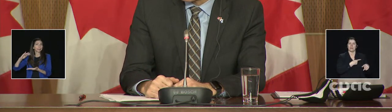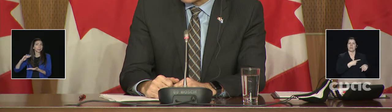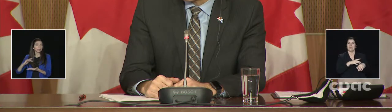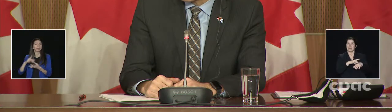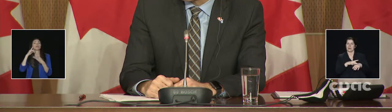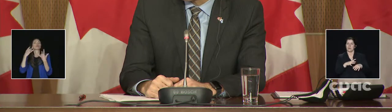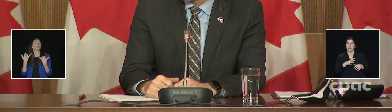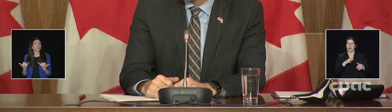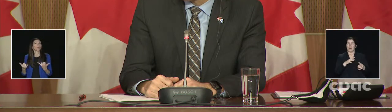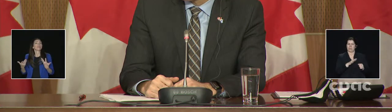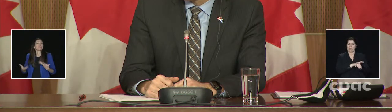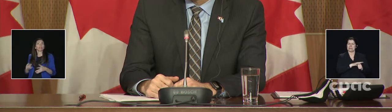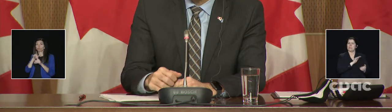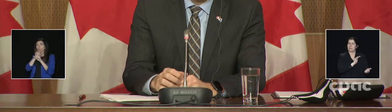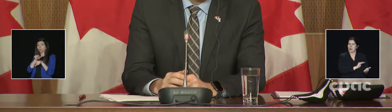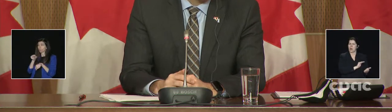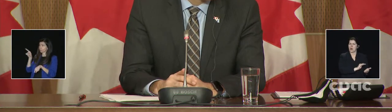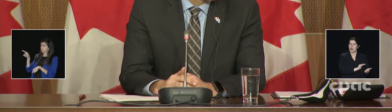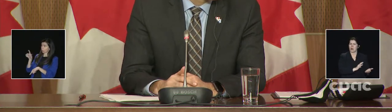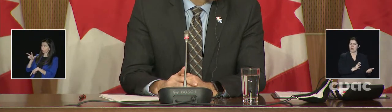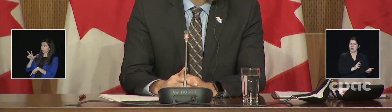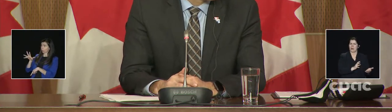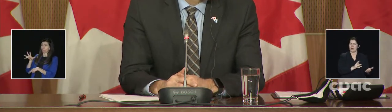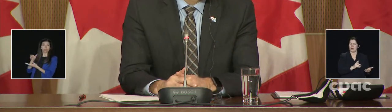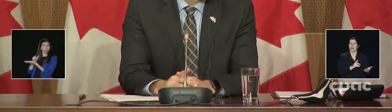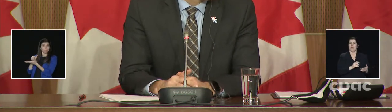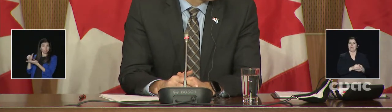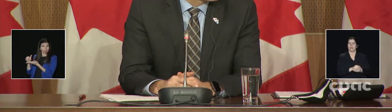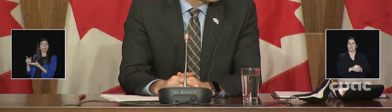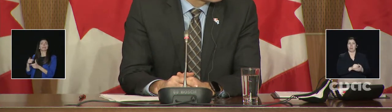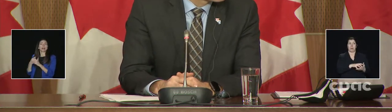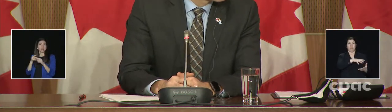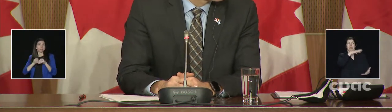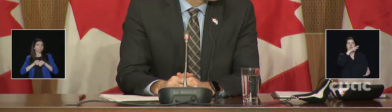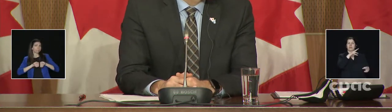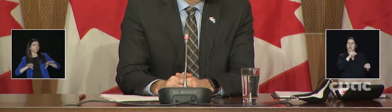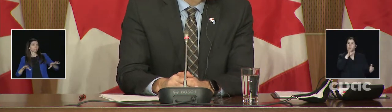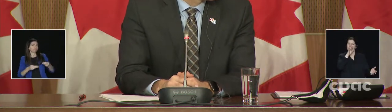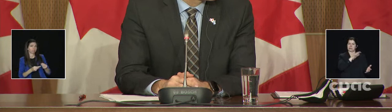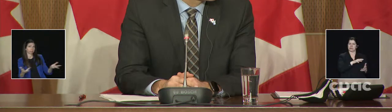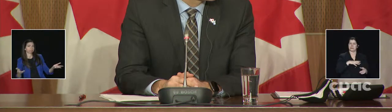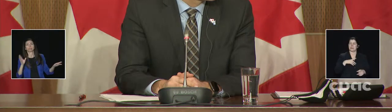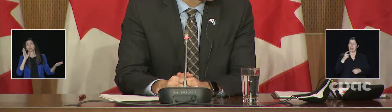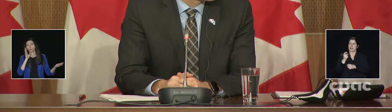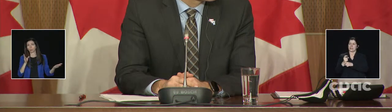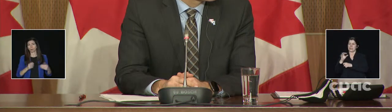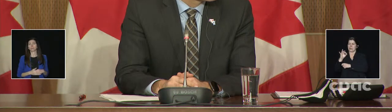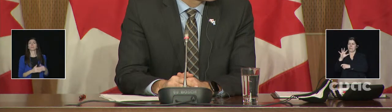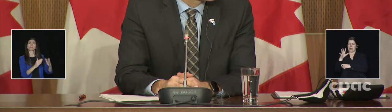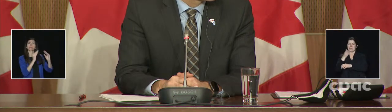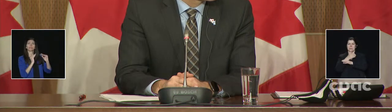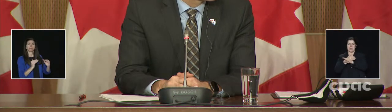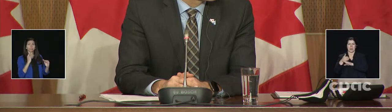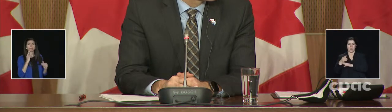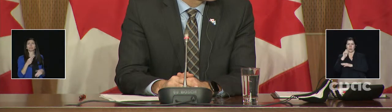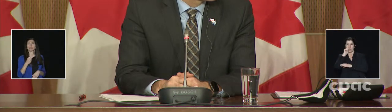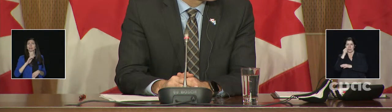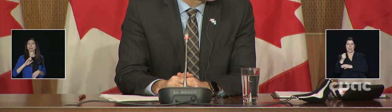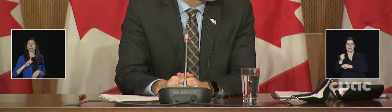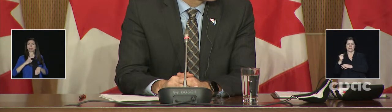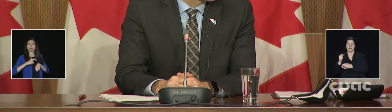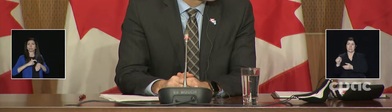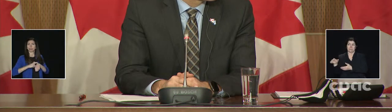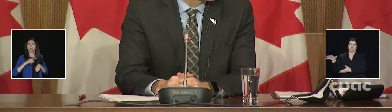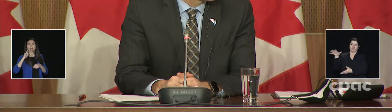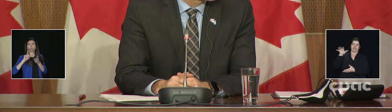is going to help. Okay, Mike to my left. Good morning, Tessie Sanchi with Hill Times Research. Minister